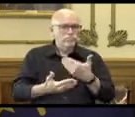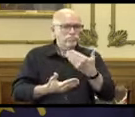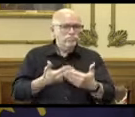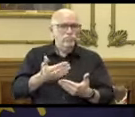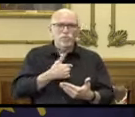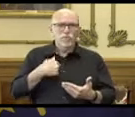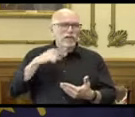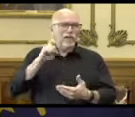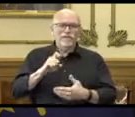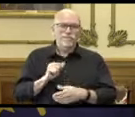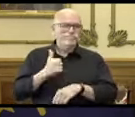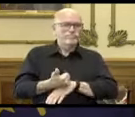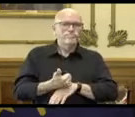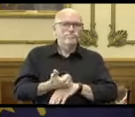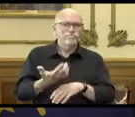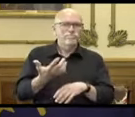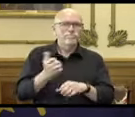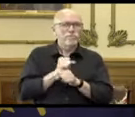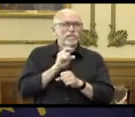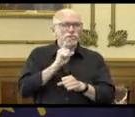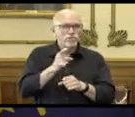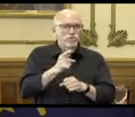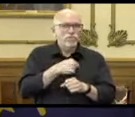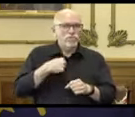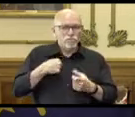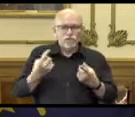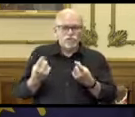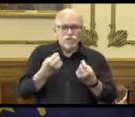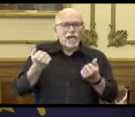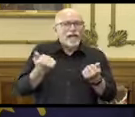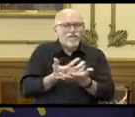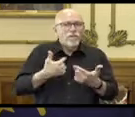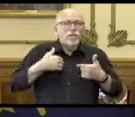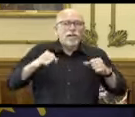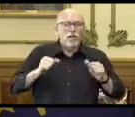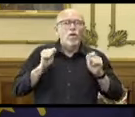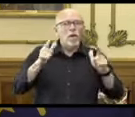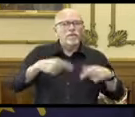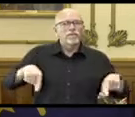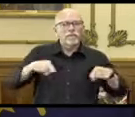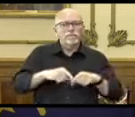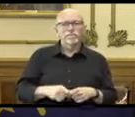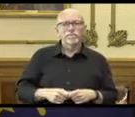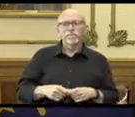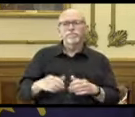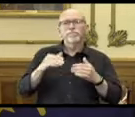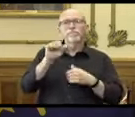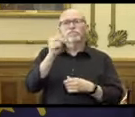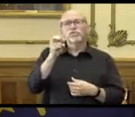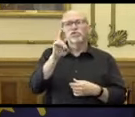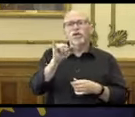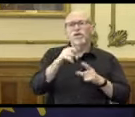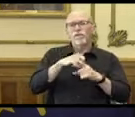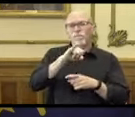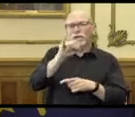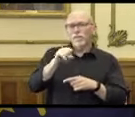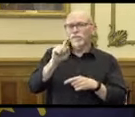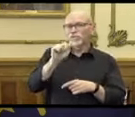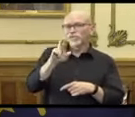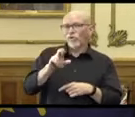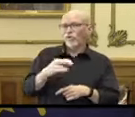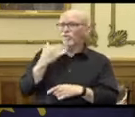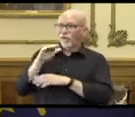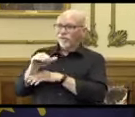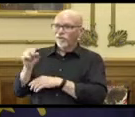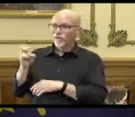put in place to do all that we can, all of us. Sherry with the Indianapolis Star. Afternoon,